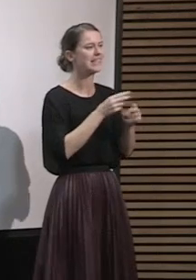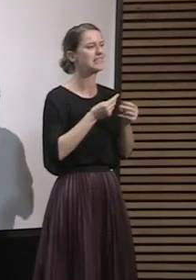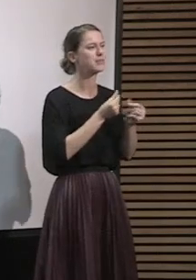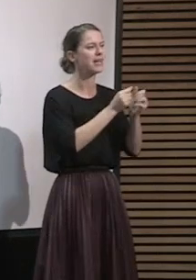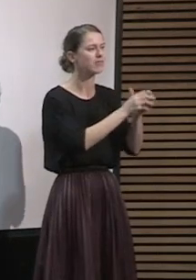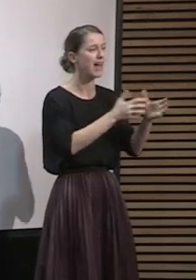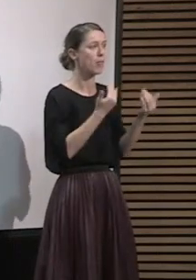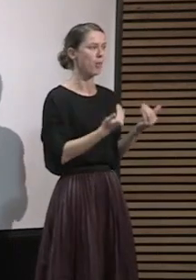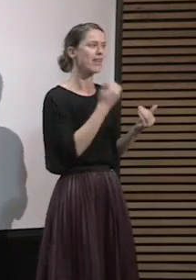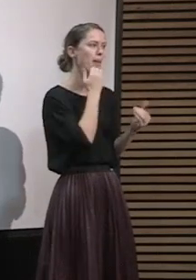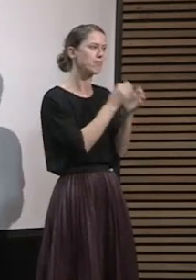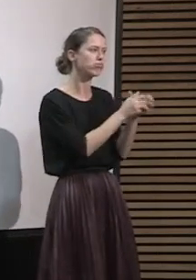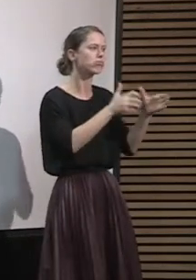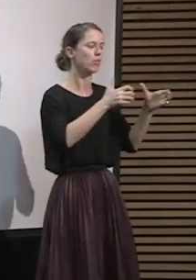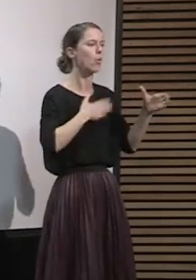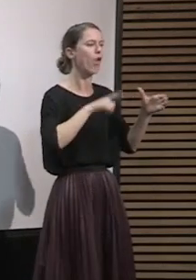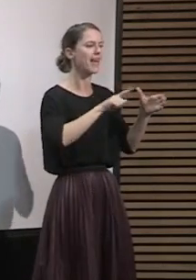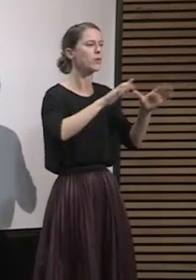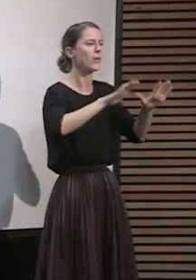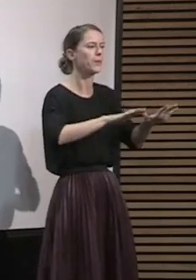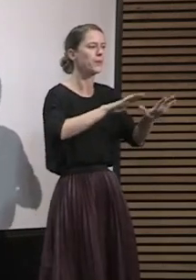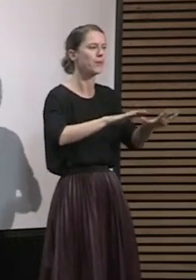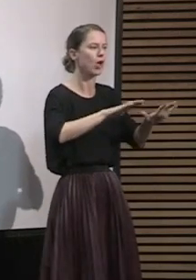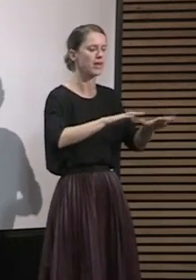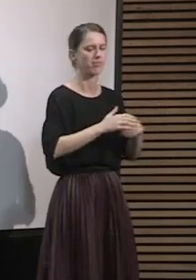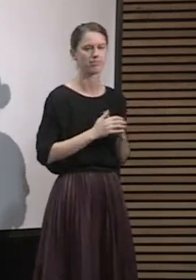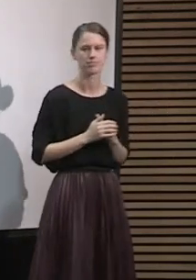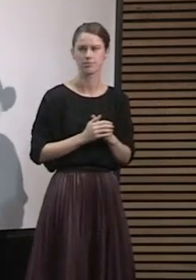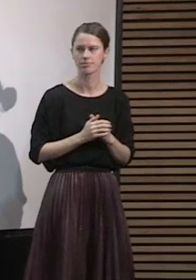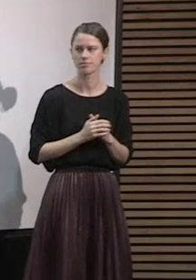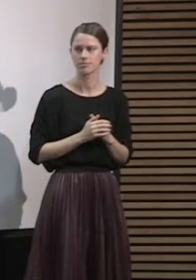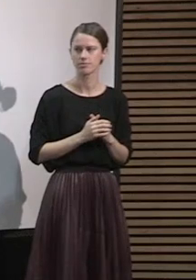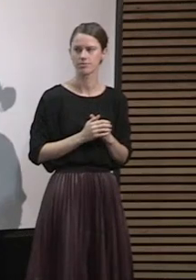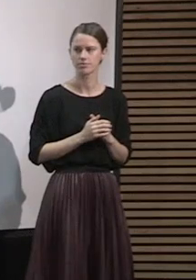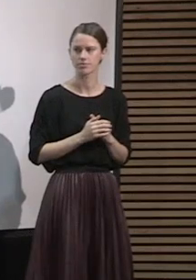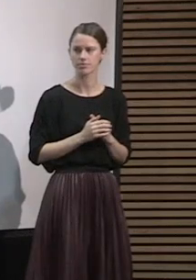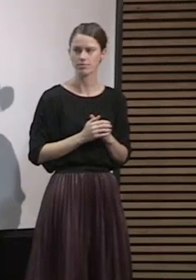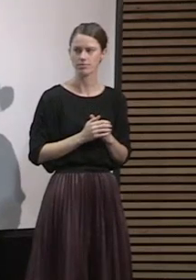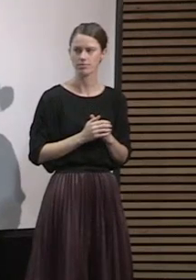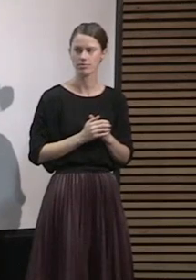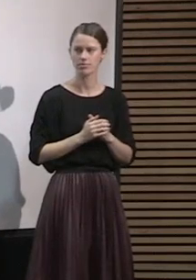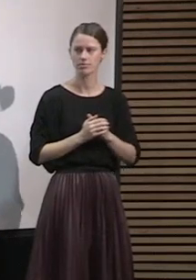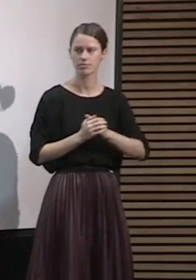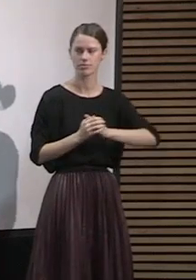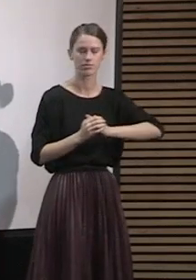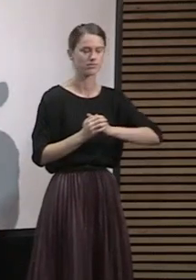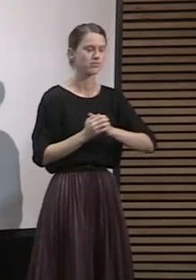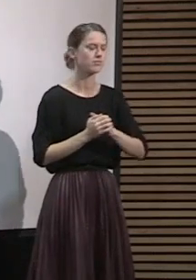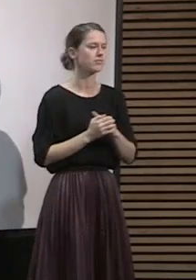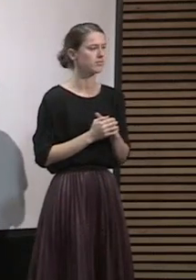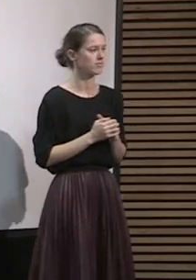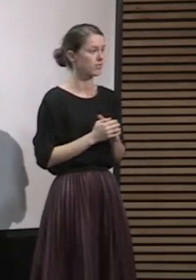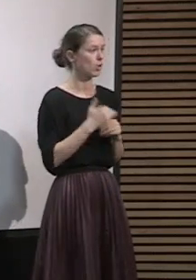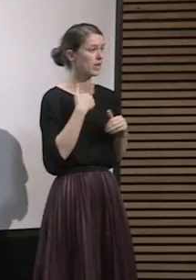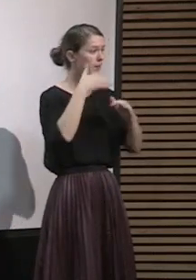growing quite quickly at the moment. We'll want to see that level off. Yeah. One of the things we have discussed, though, is that don't expect that we have to see, for instance,